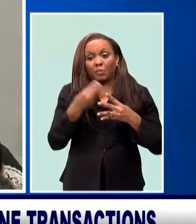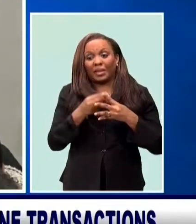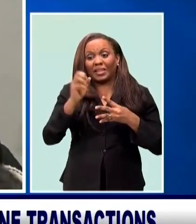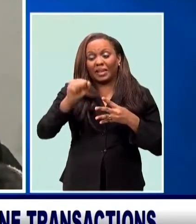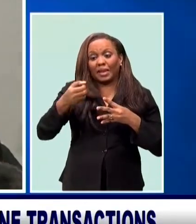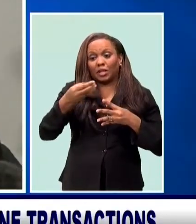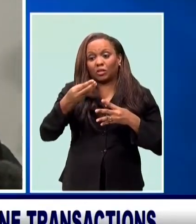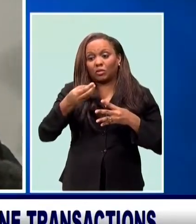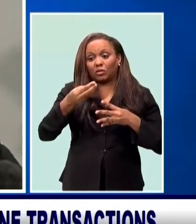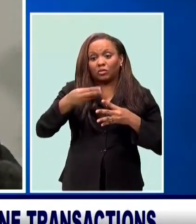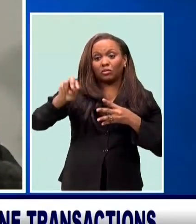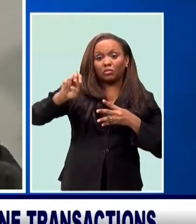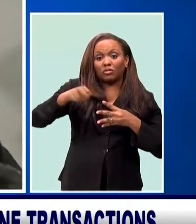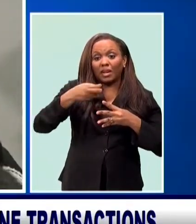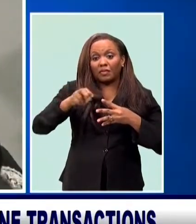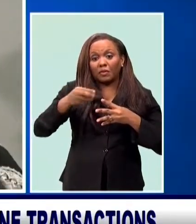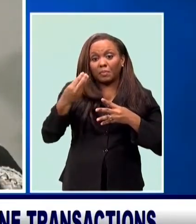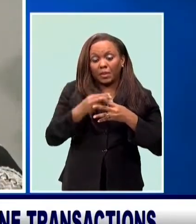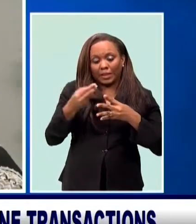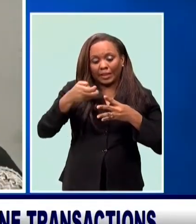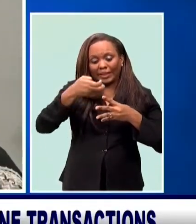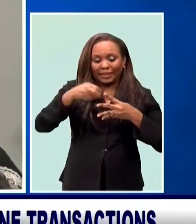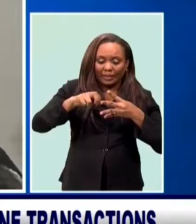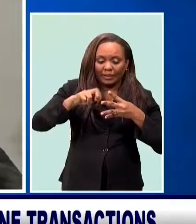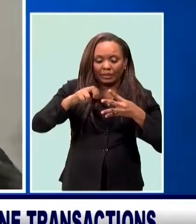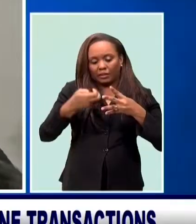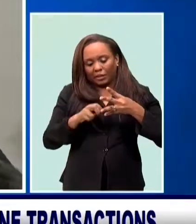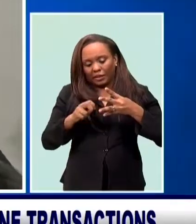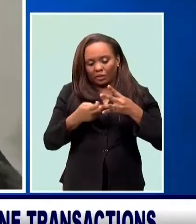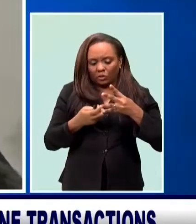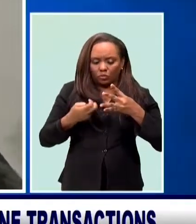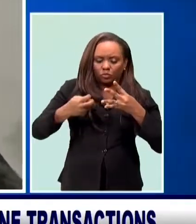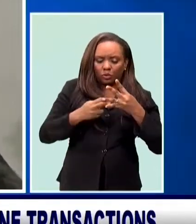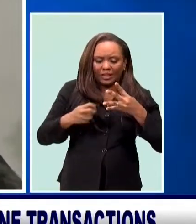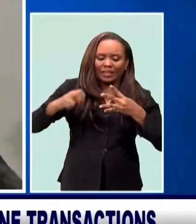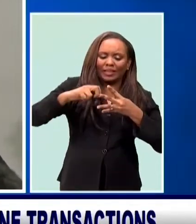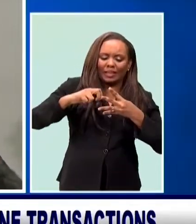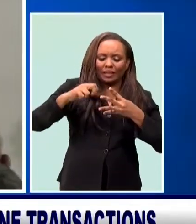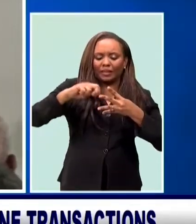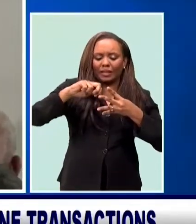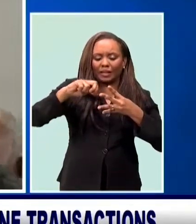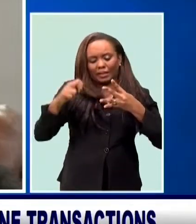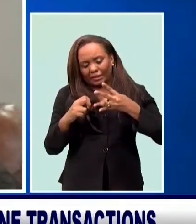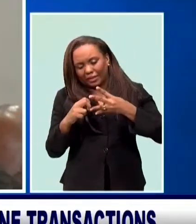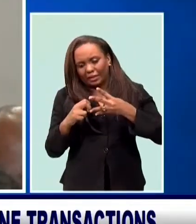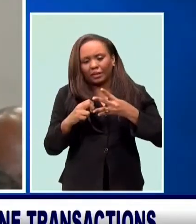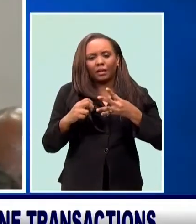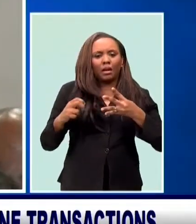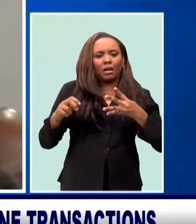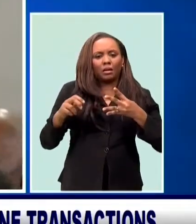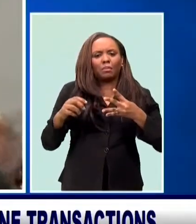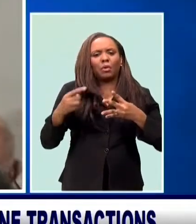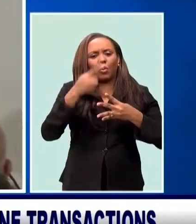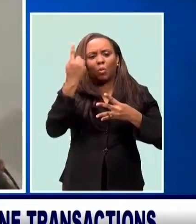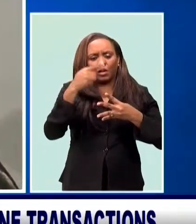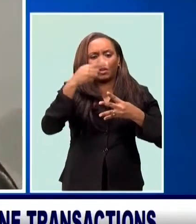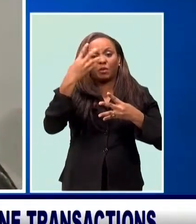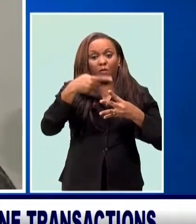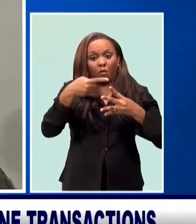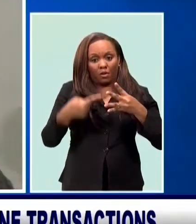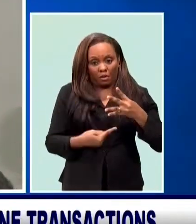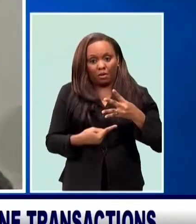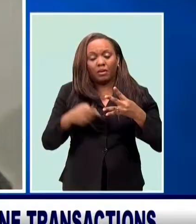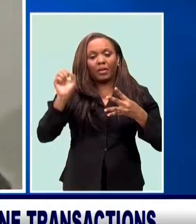of 4 credit unions that are currently on the platform, they will be able to transfer money to another person in another credit union,